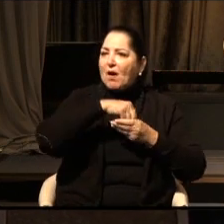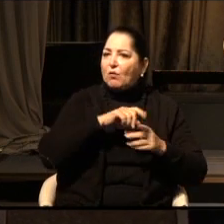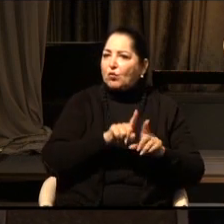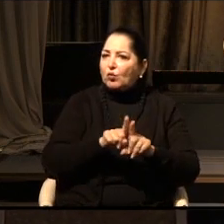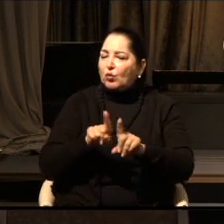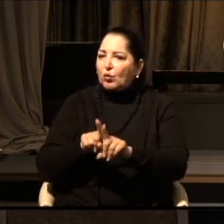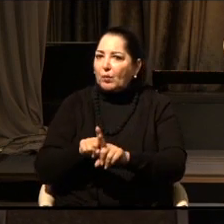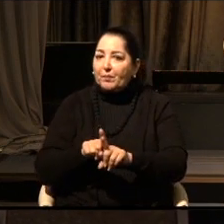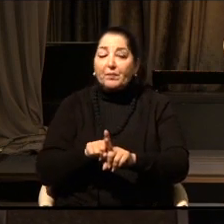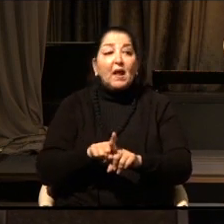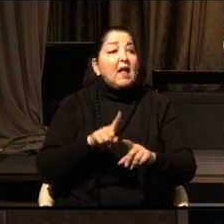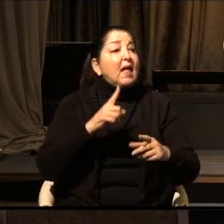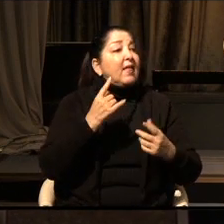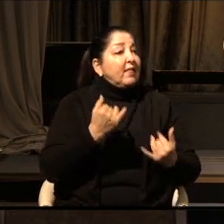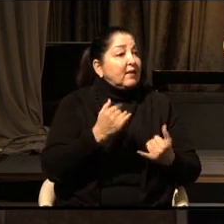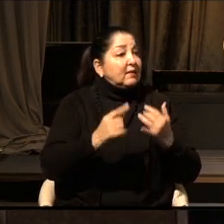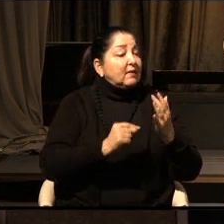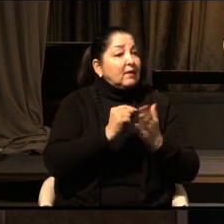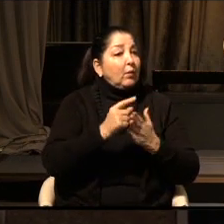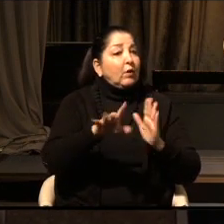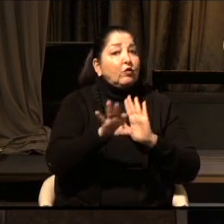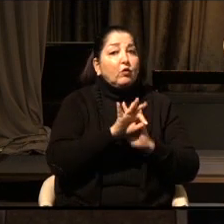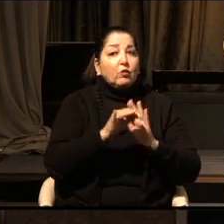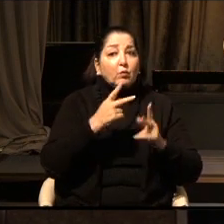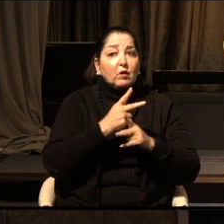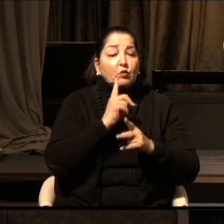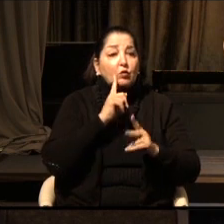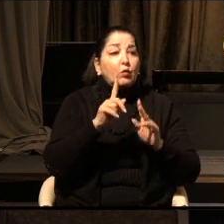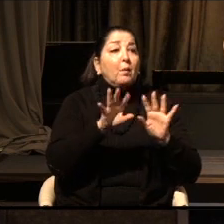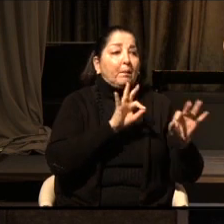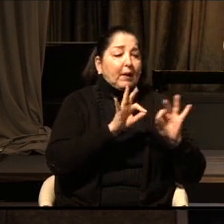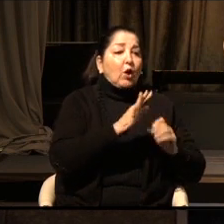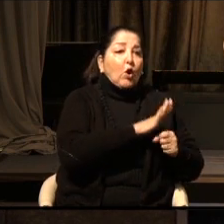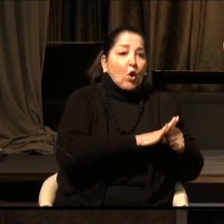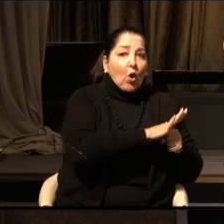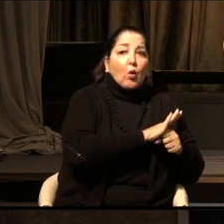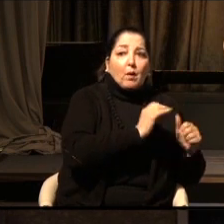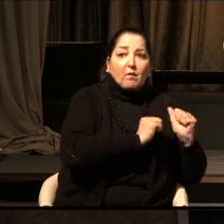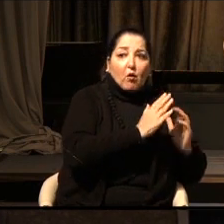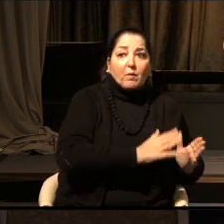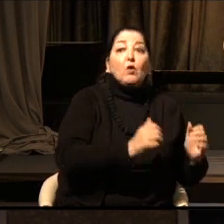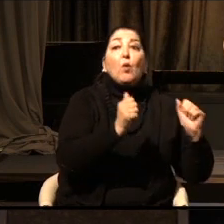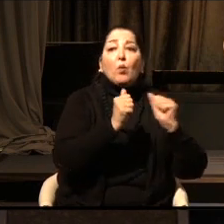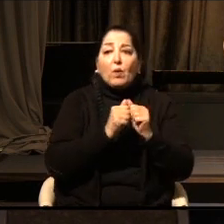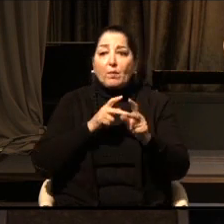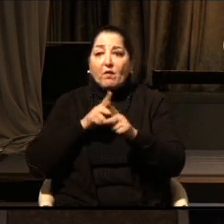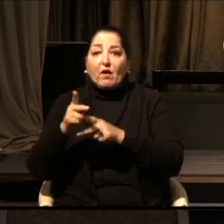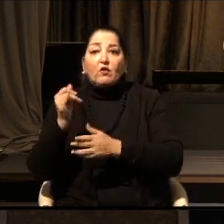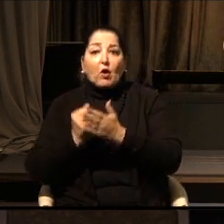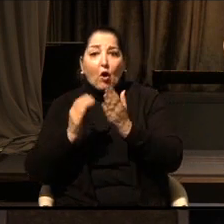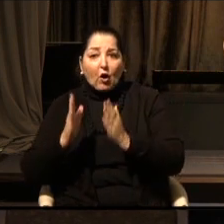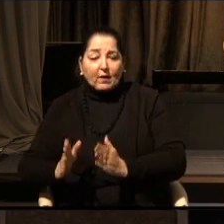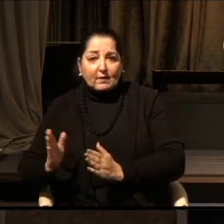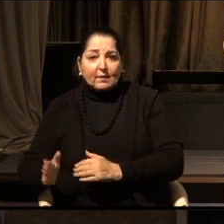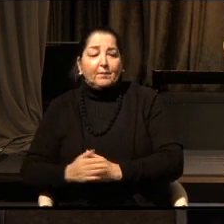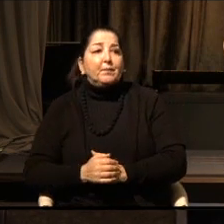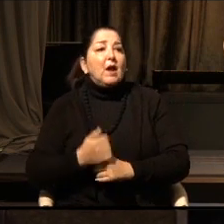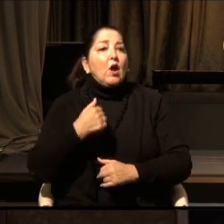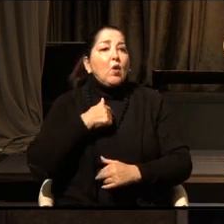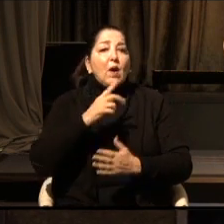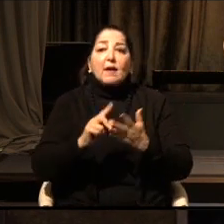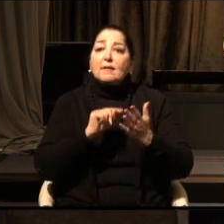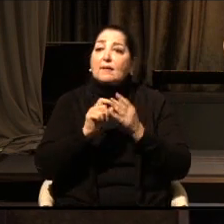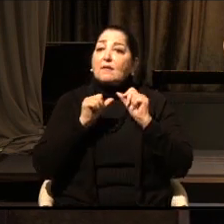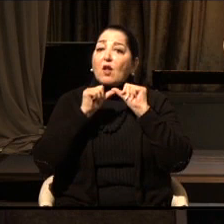chose productions that cast local performers alongside professional artists. We designed season-long initiatives in addition to